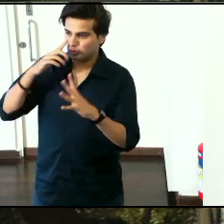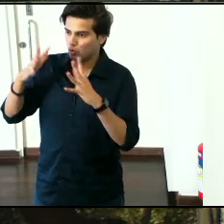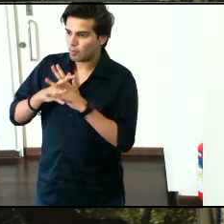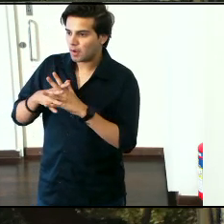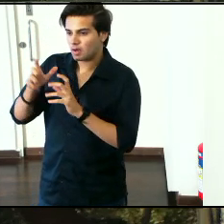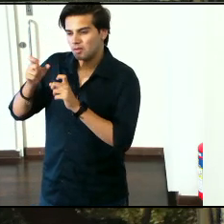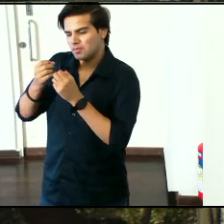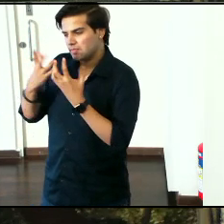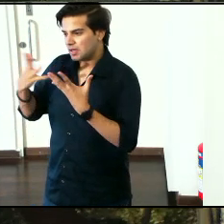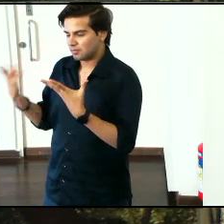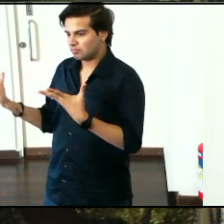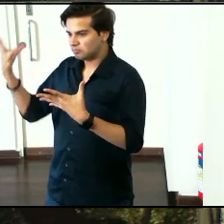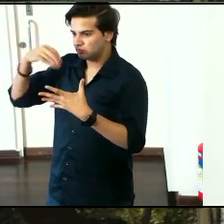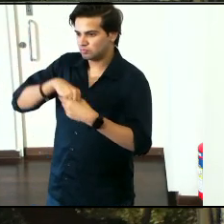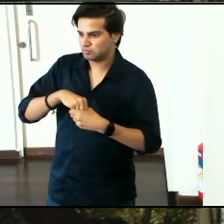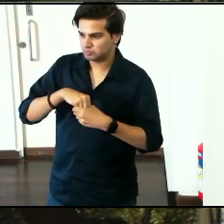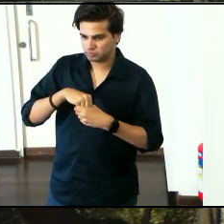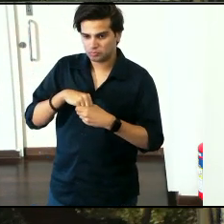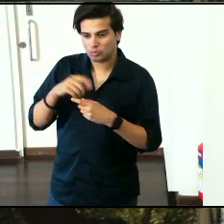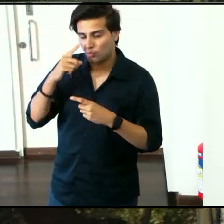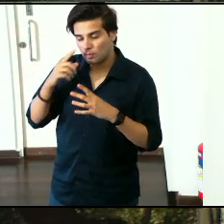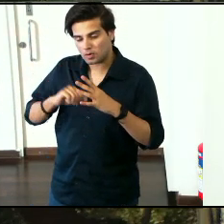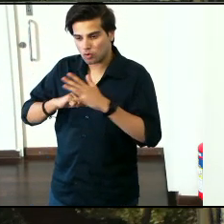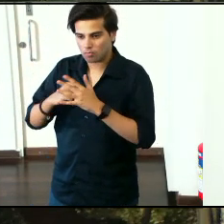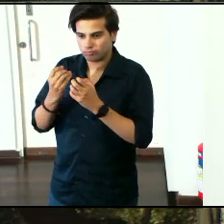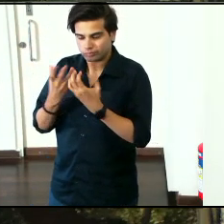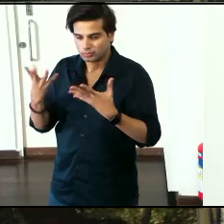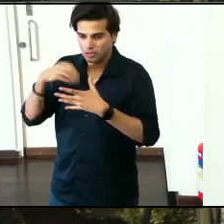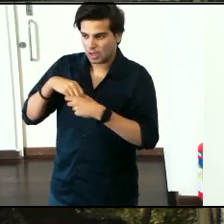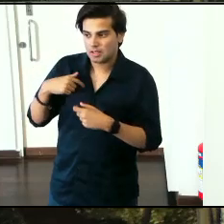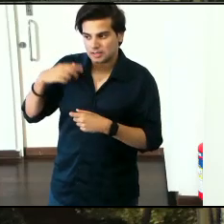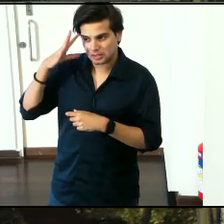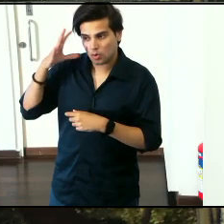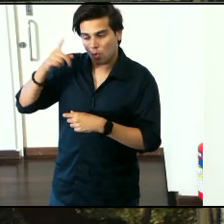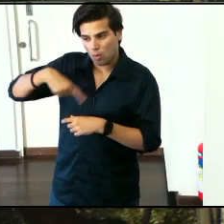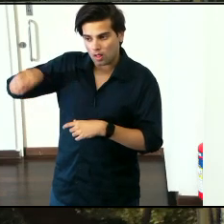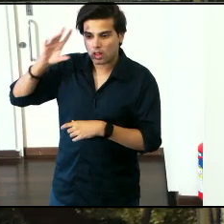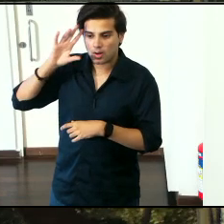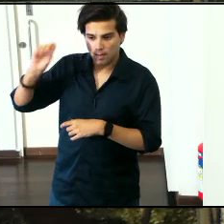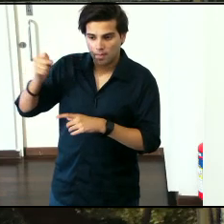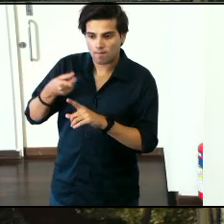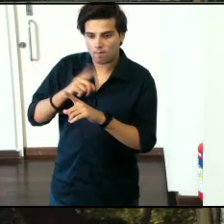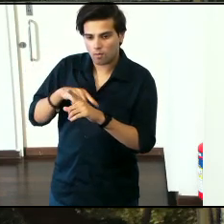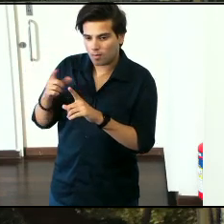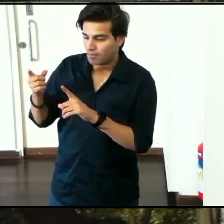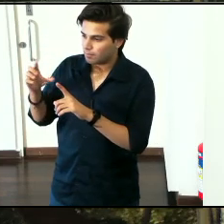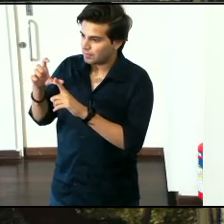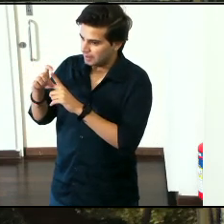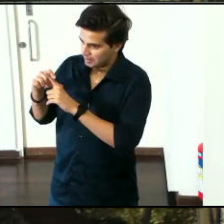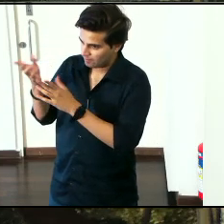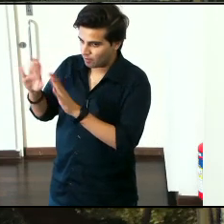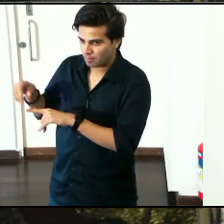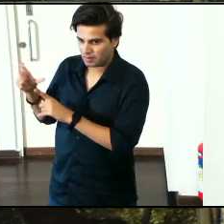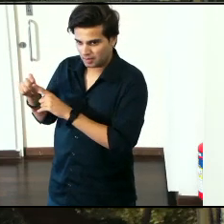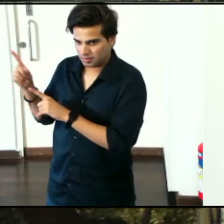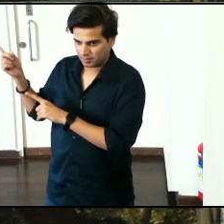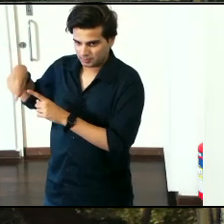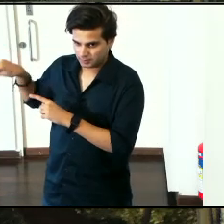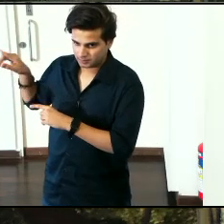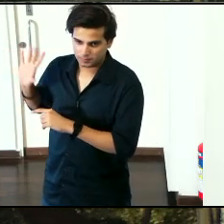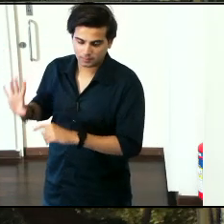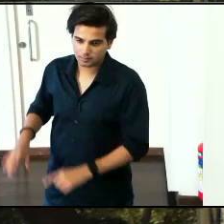numbers came out to protest, and I think this is something that we do need to remember. They are both from Delhi, they are both photographs that I took. Next.